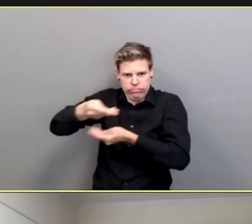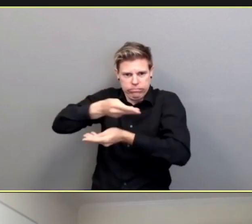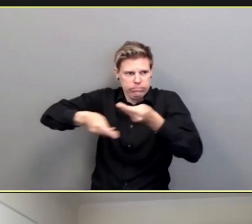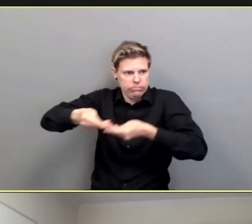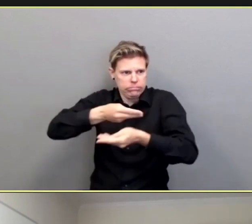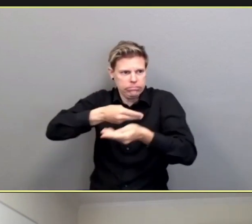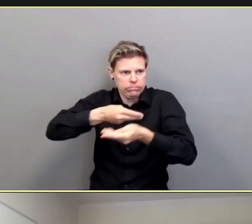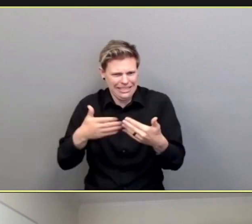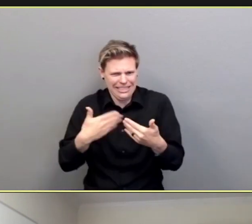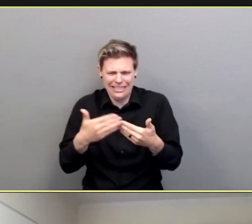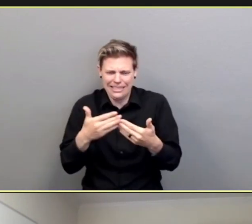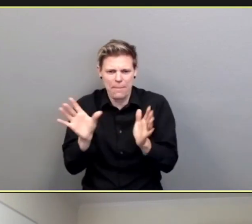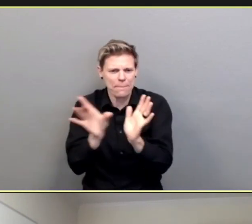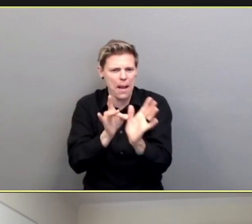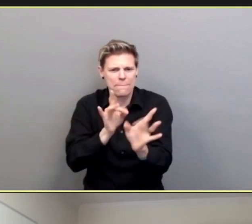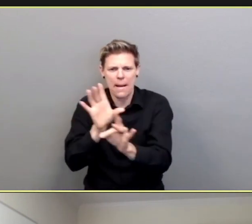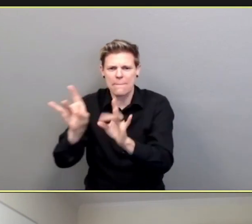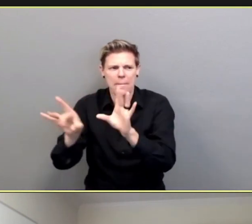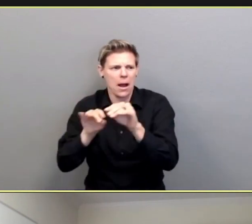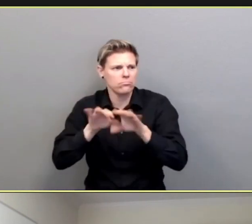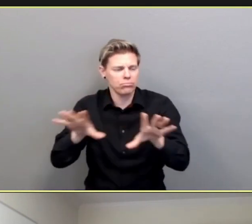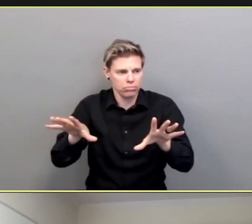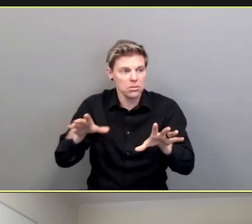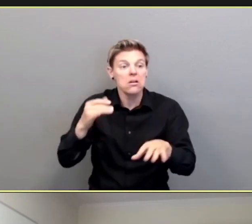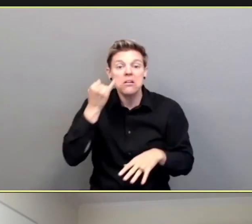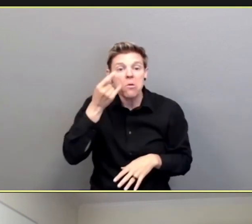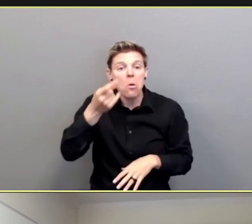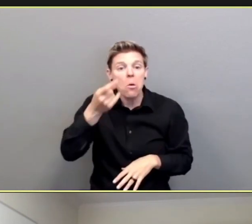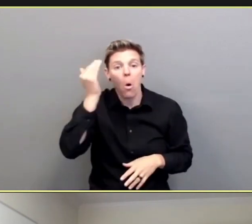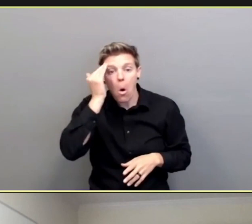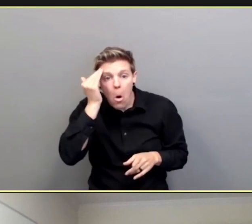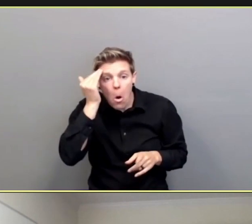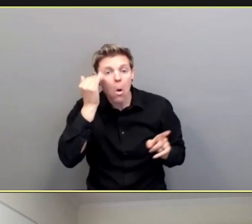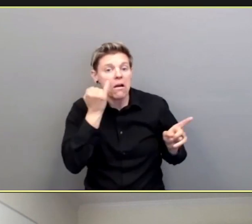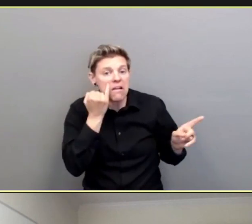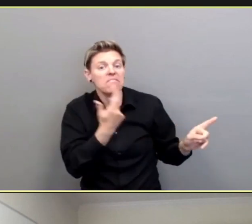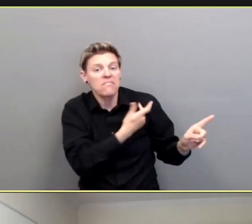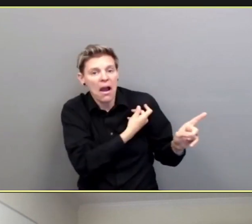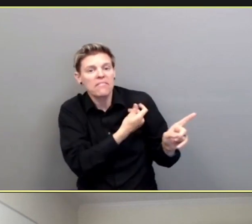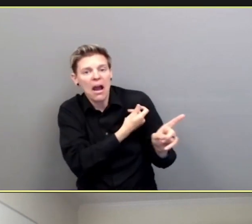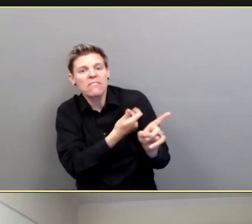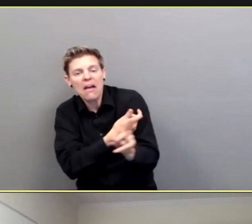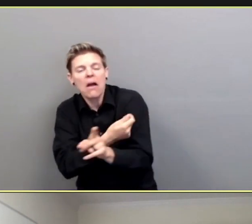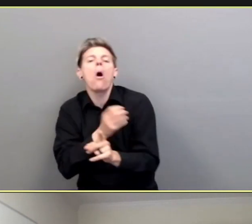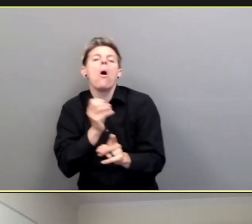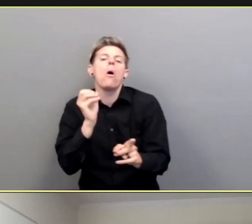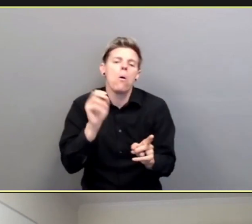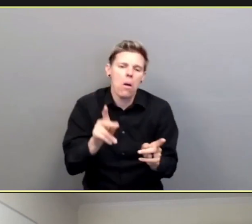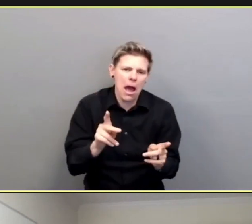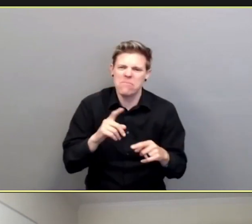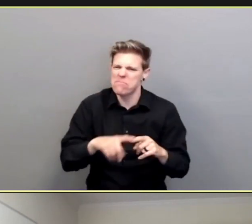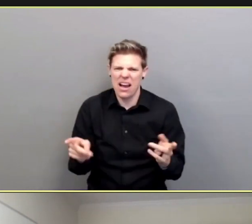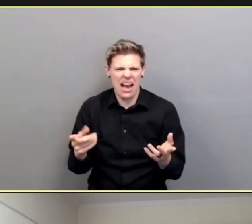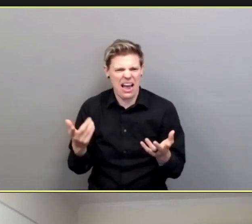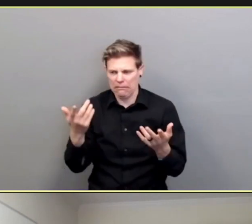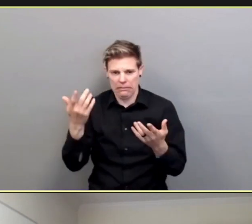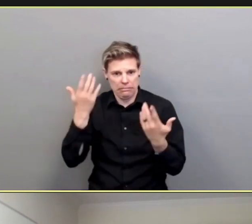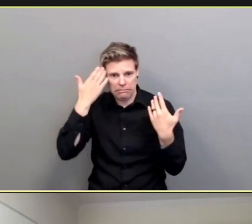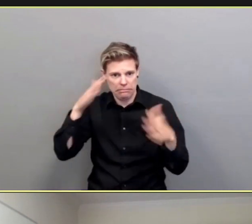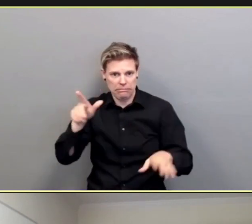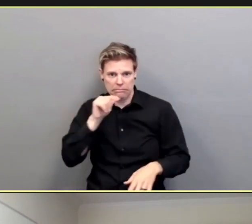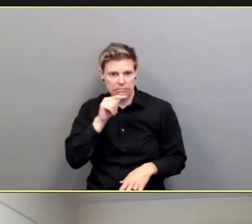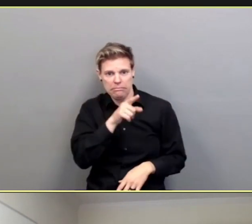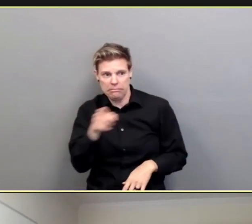now, then wearing a mask, even outdoors in a situation where you are in a